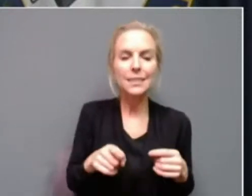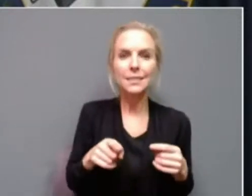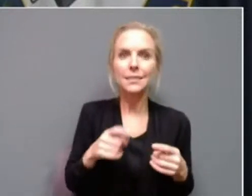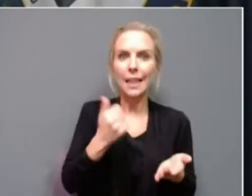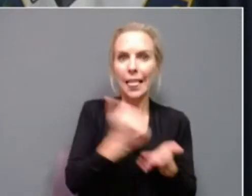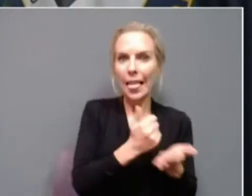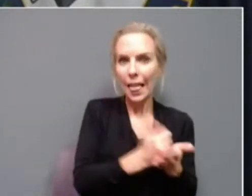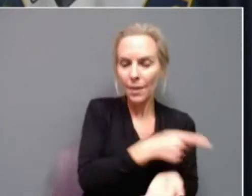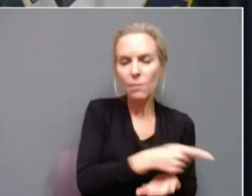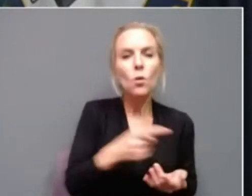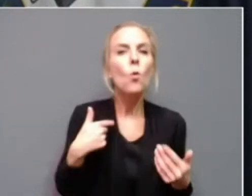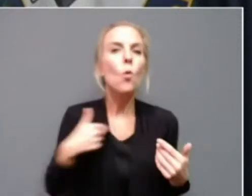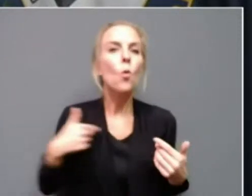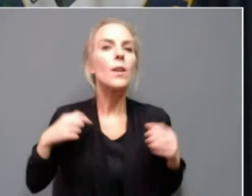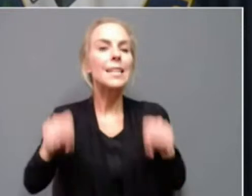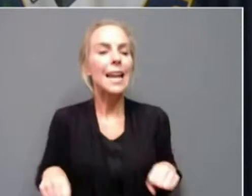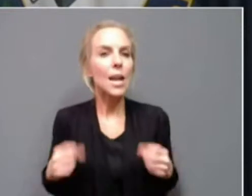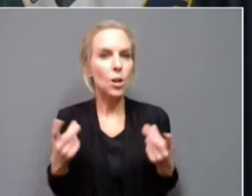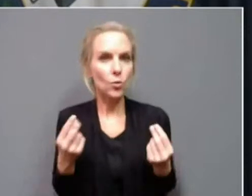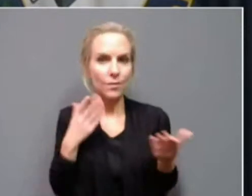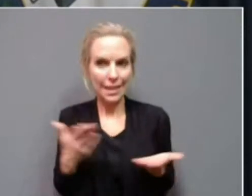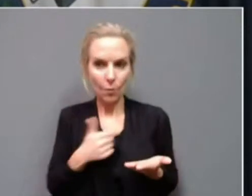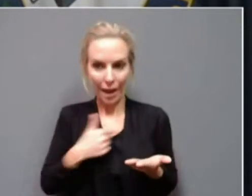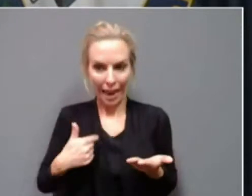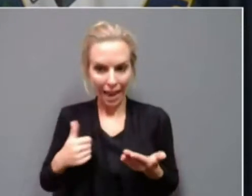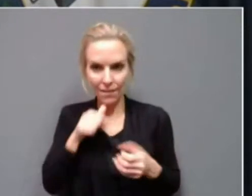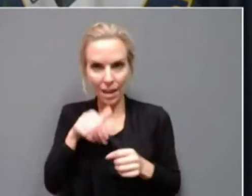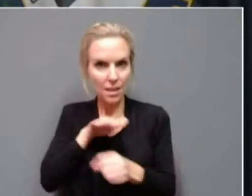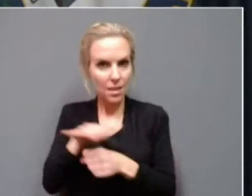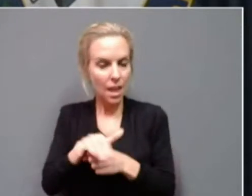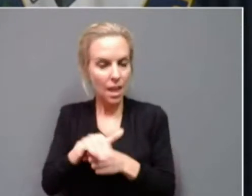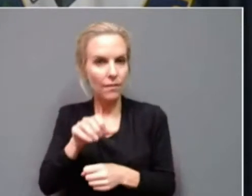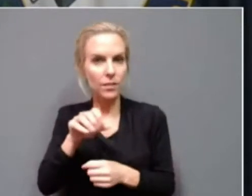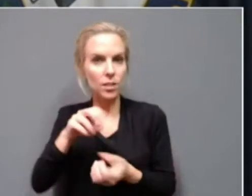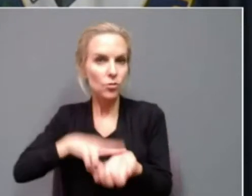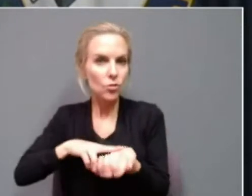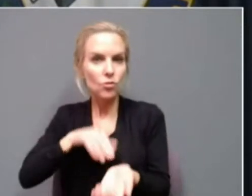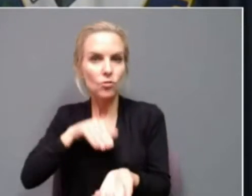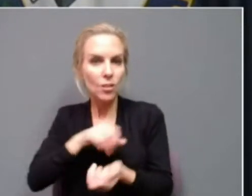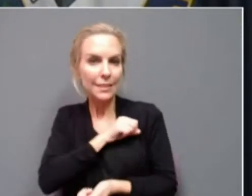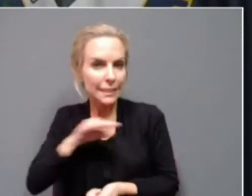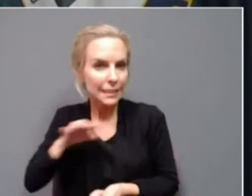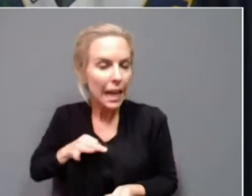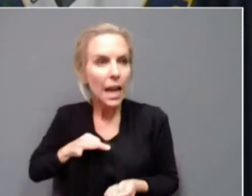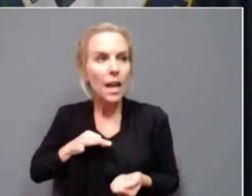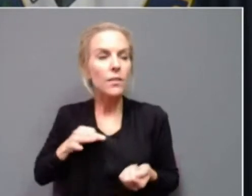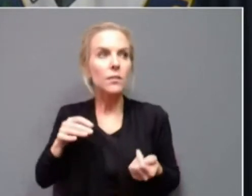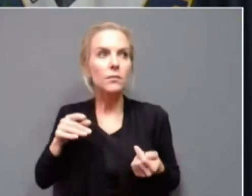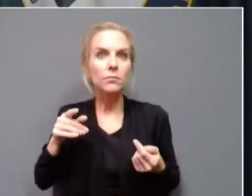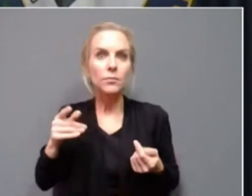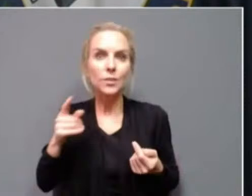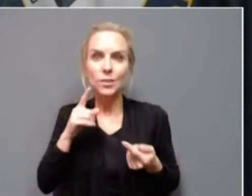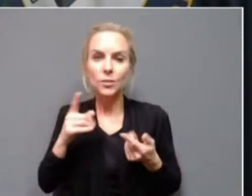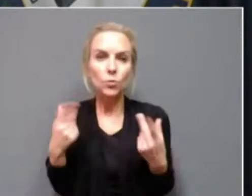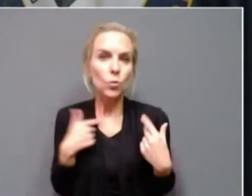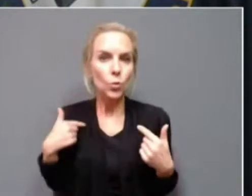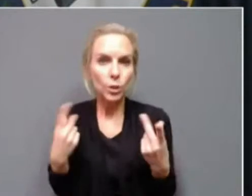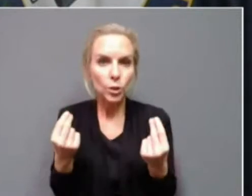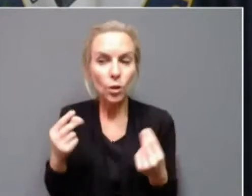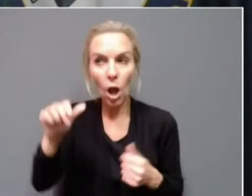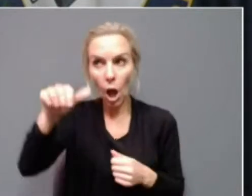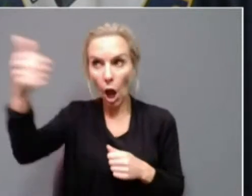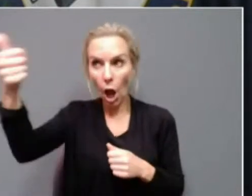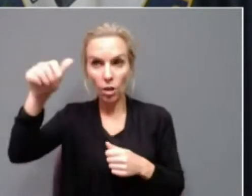hospitals facing shortages? And at the same time, are those efforts going on in other states draining staff from Kentucky at this point?